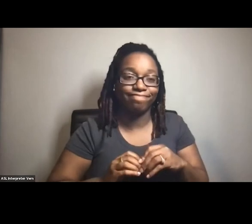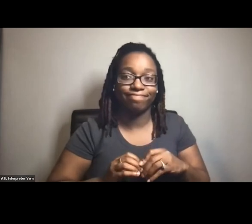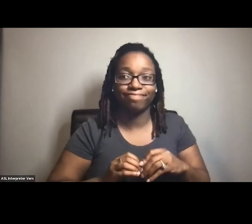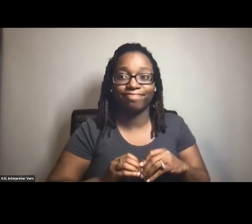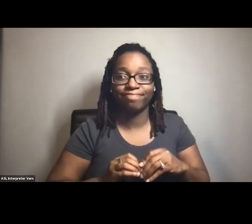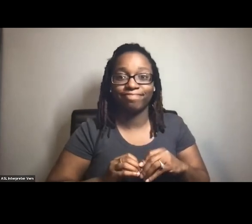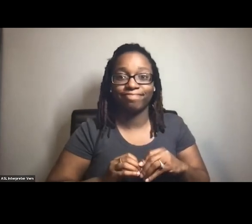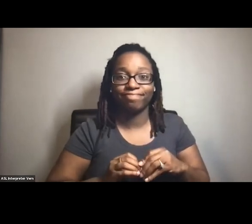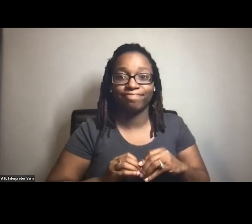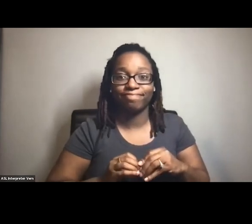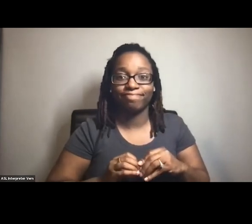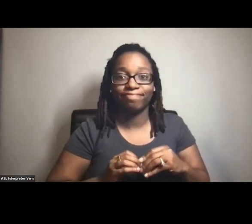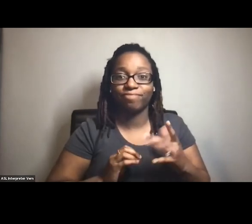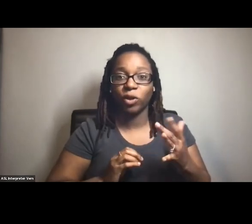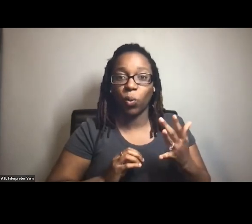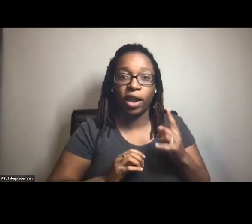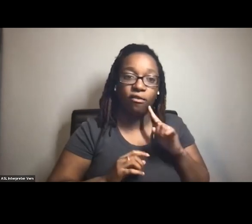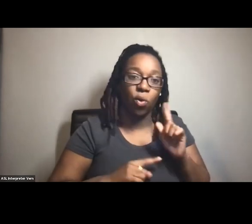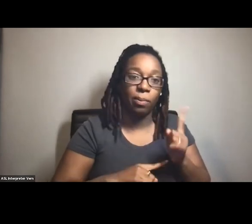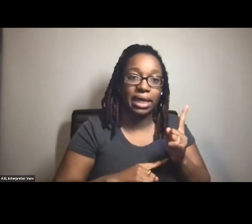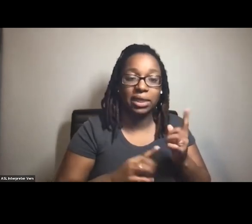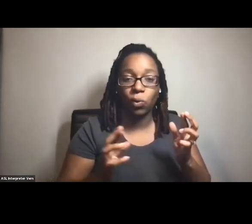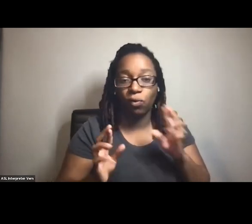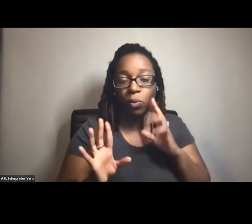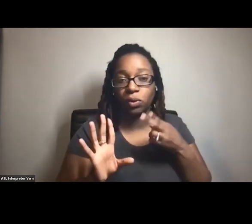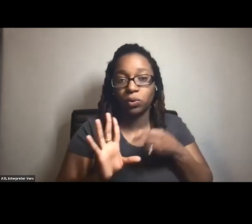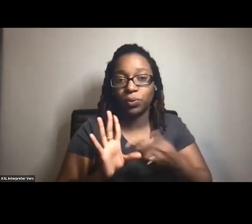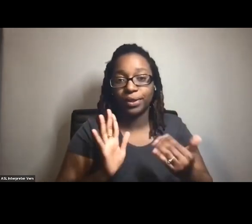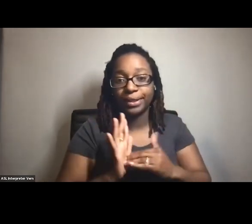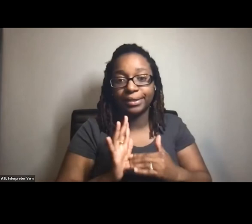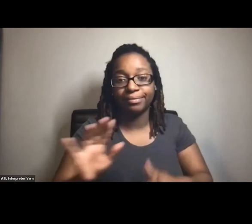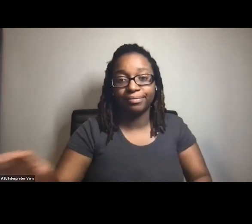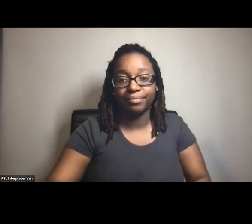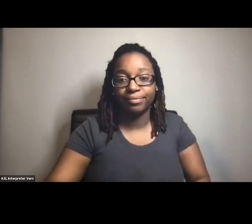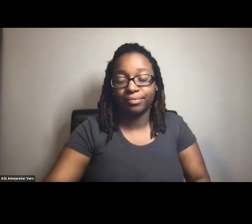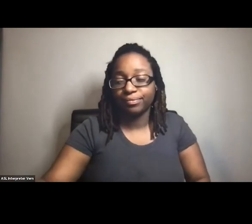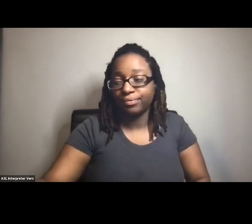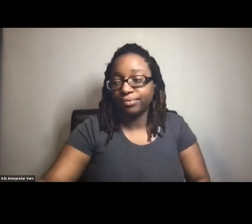We can wait for a minute. Probably he will join again.